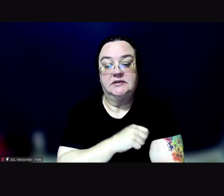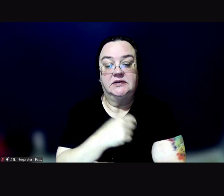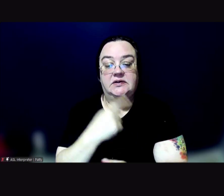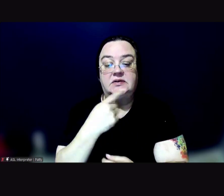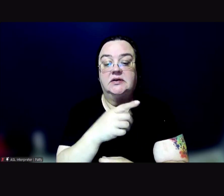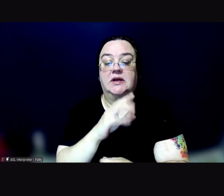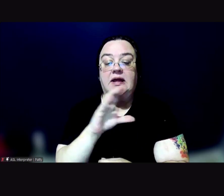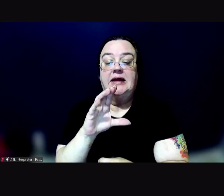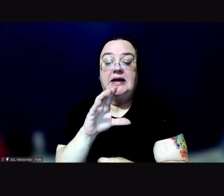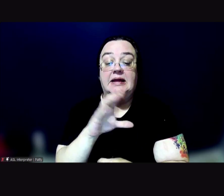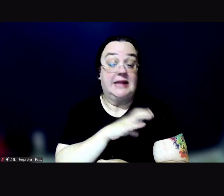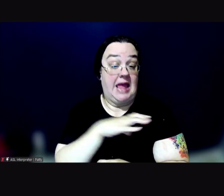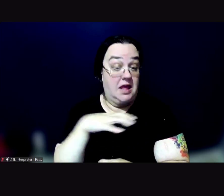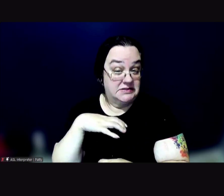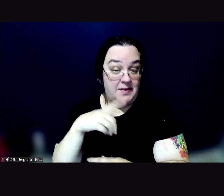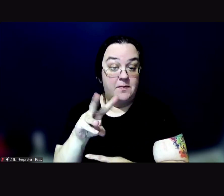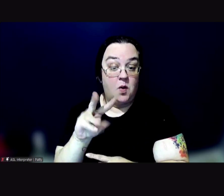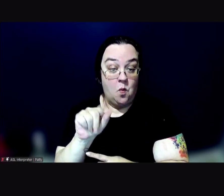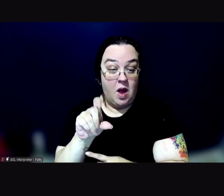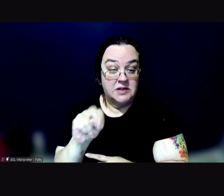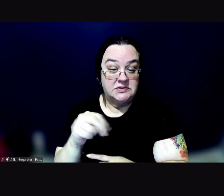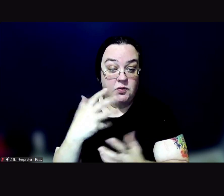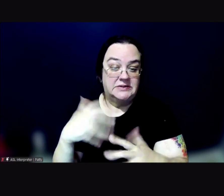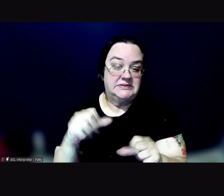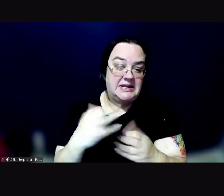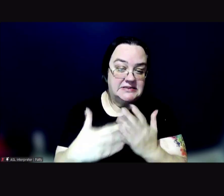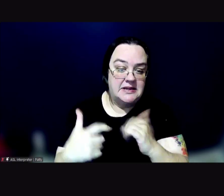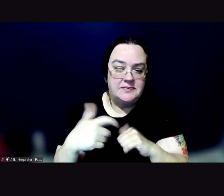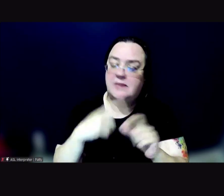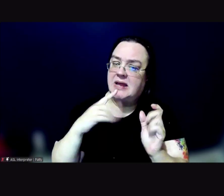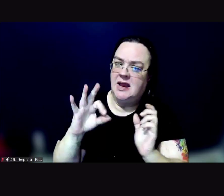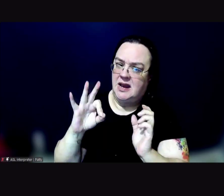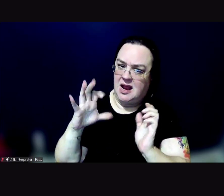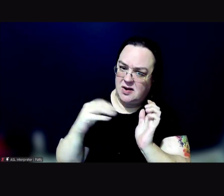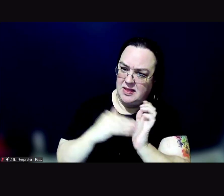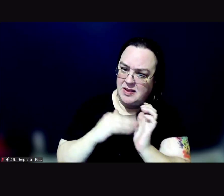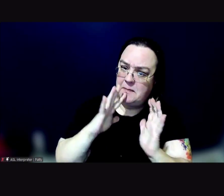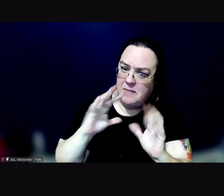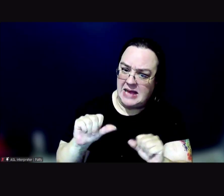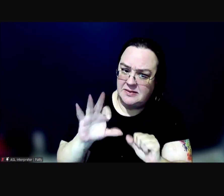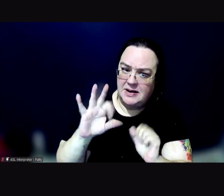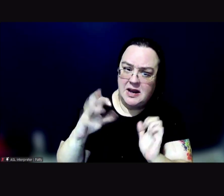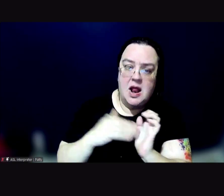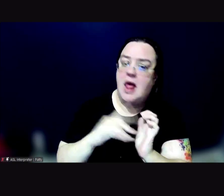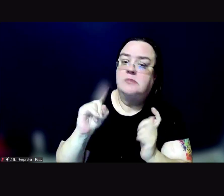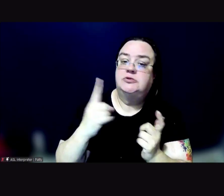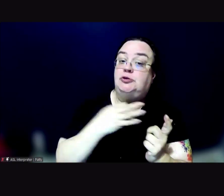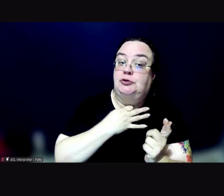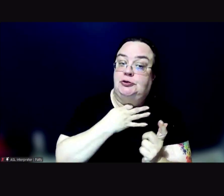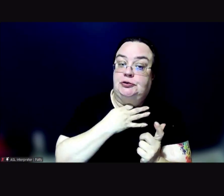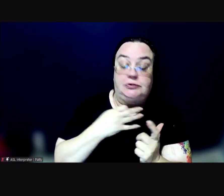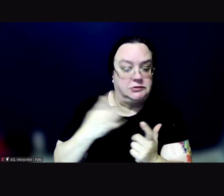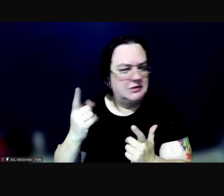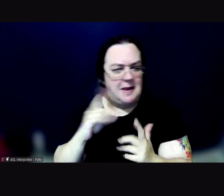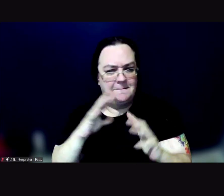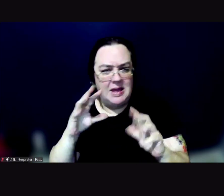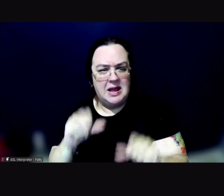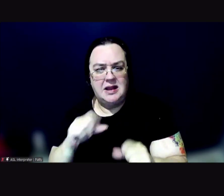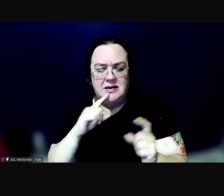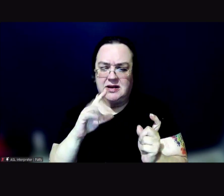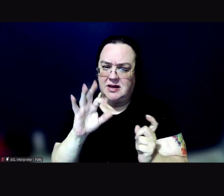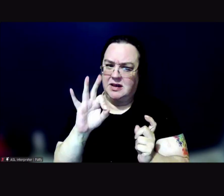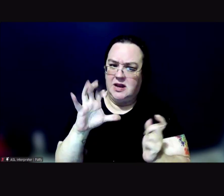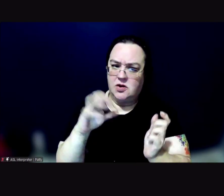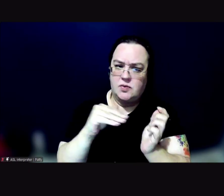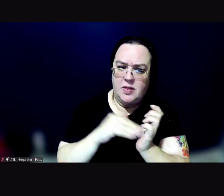to take some time 900,000? and make a, excuse me, Is it possible 900,000? I know, I'm just curious. is it possible to what?